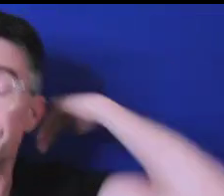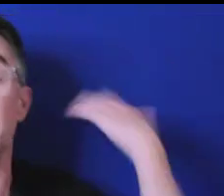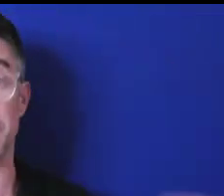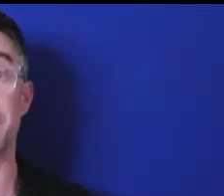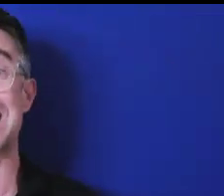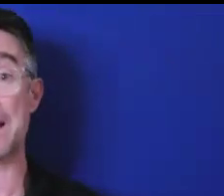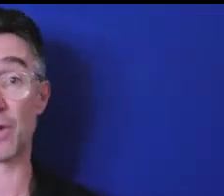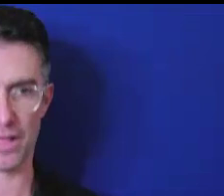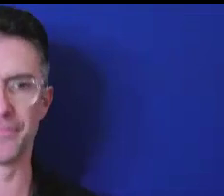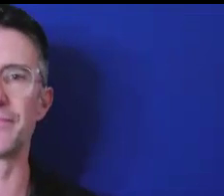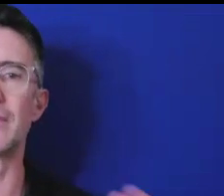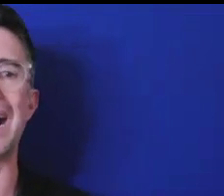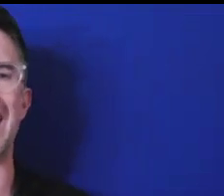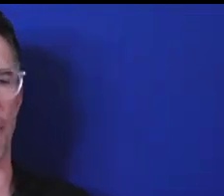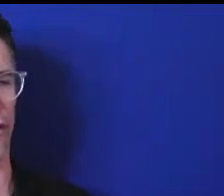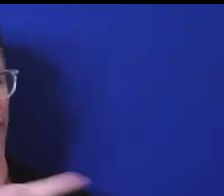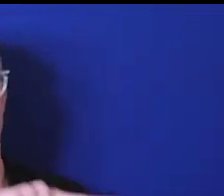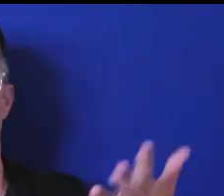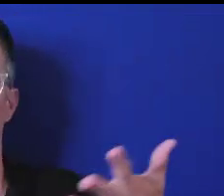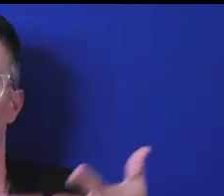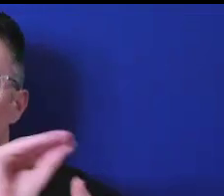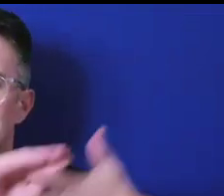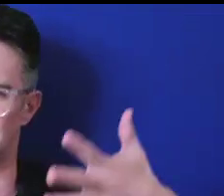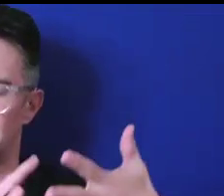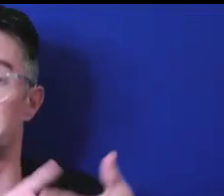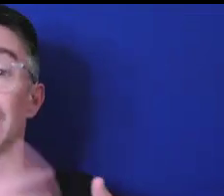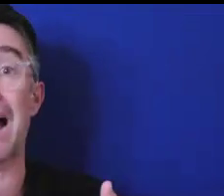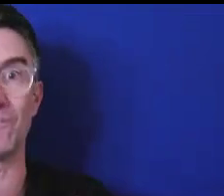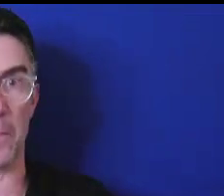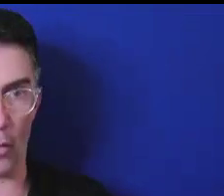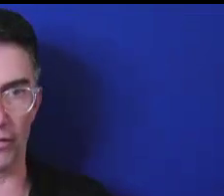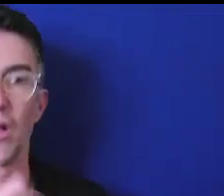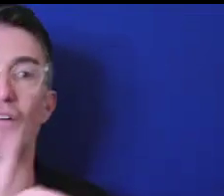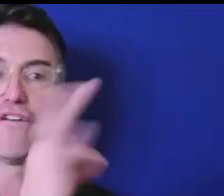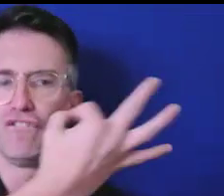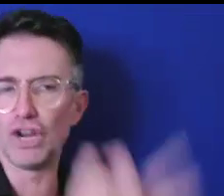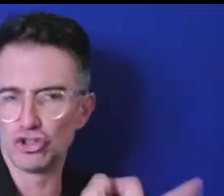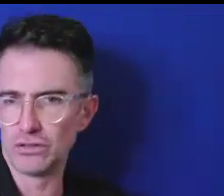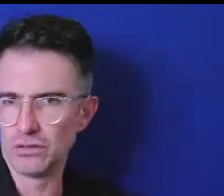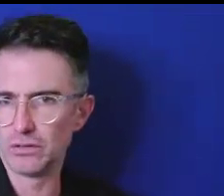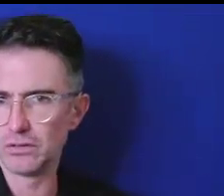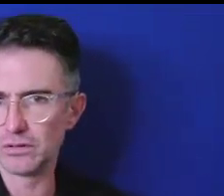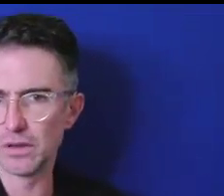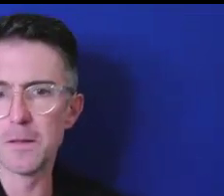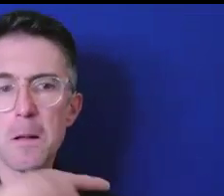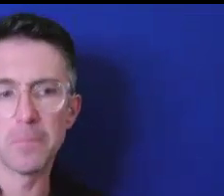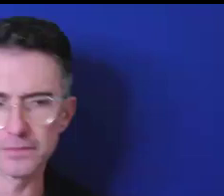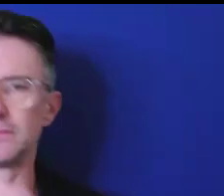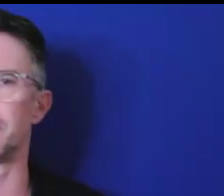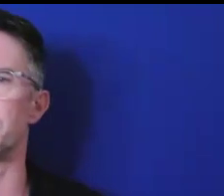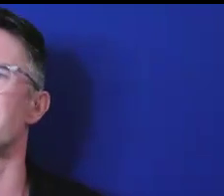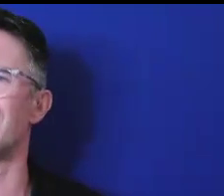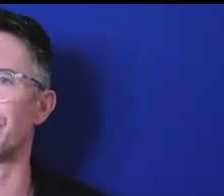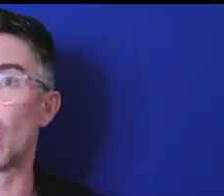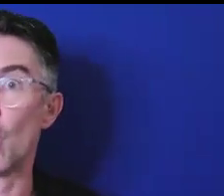of the criteria, it's both in the social criteria and also the functional criteria,